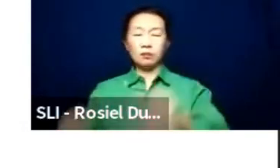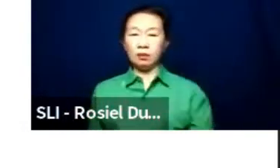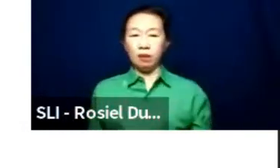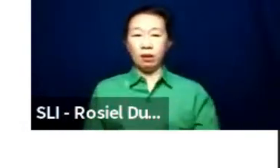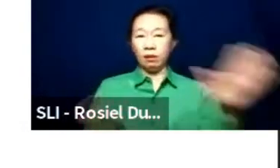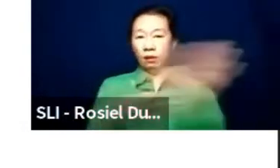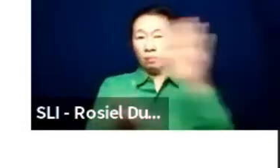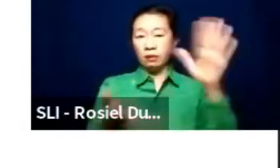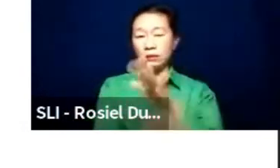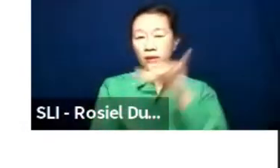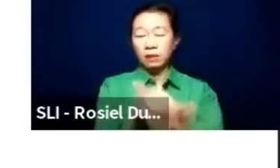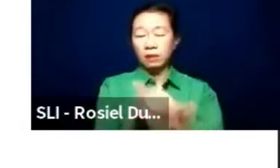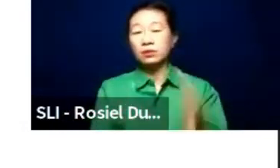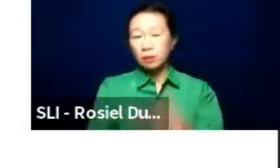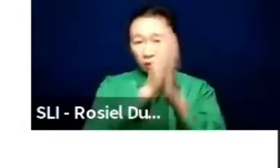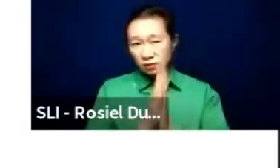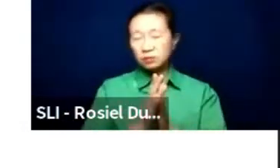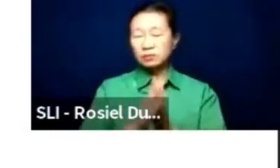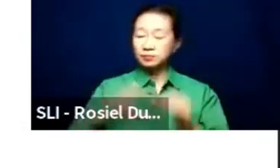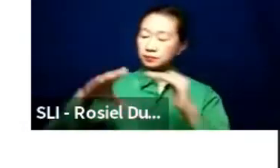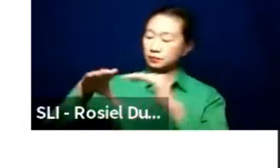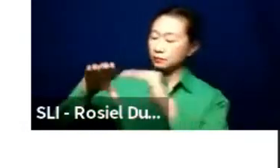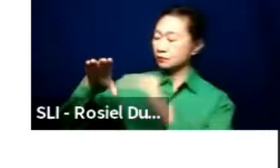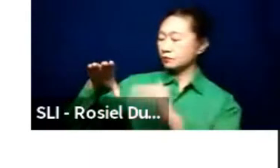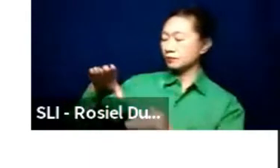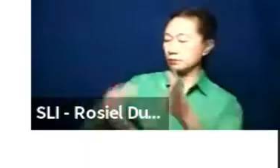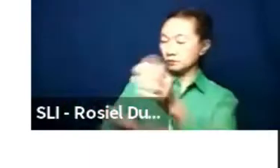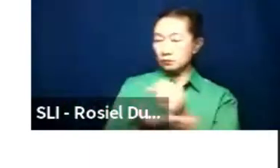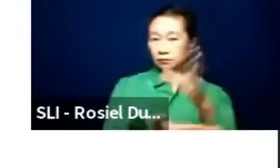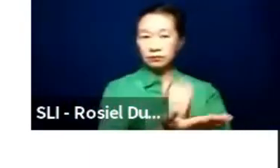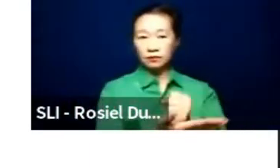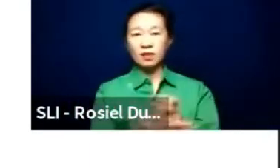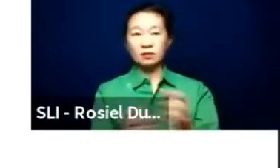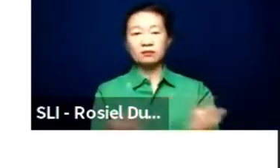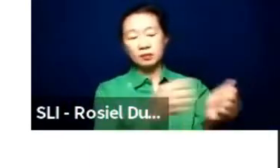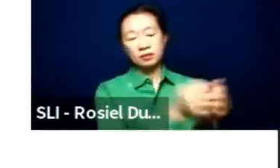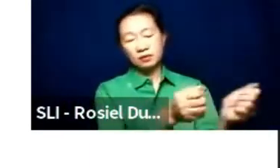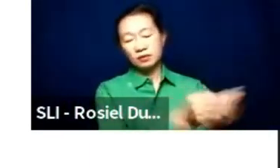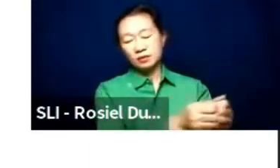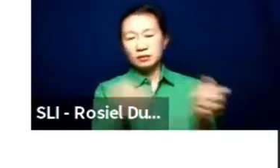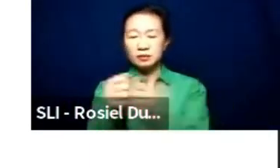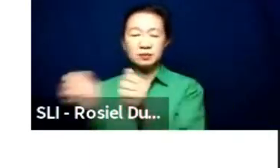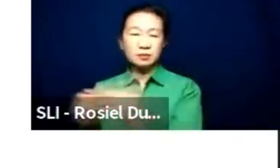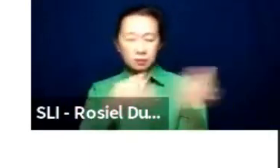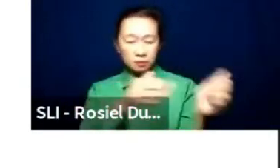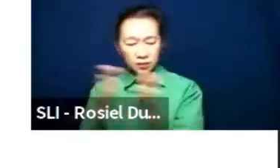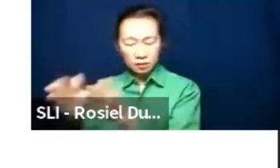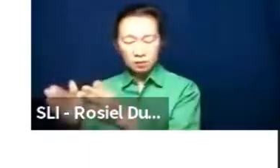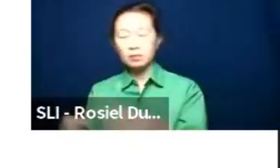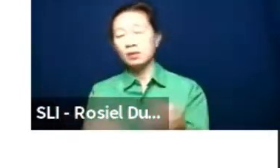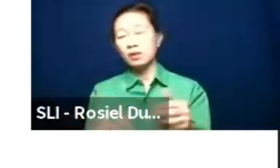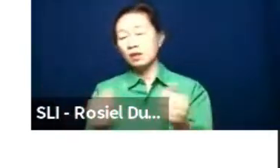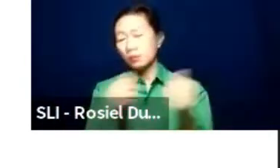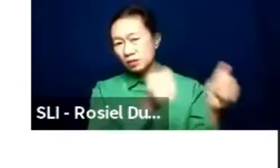documents that you ask them to file or to collate or to put together or fix. Meal preparations